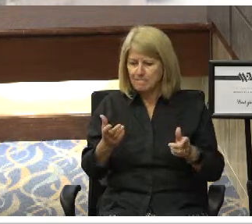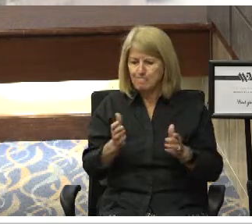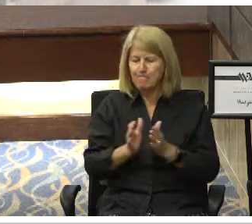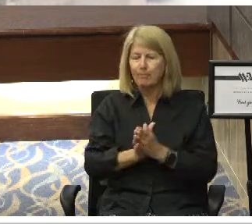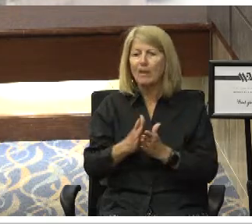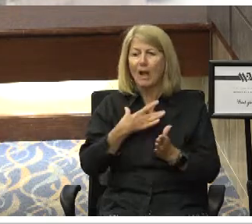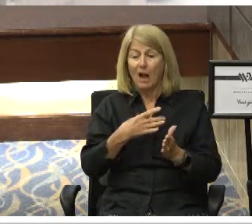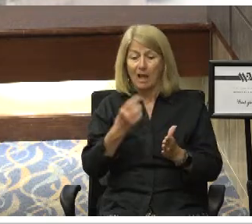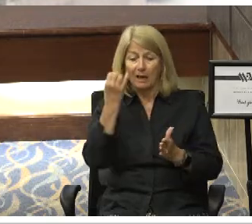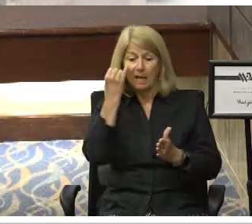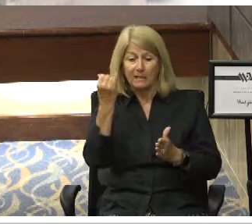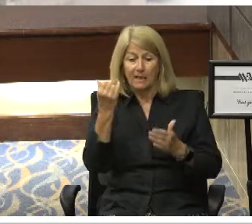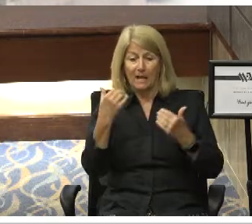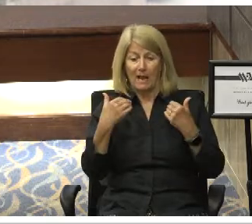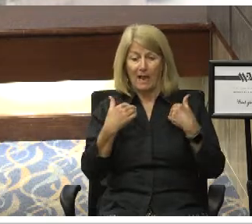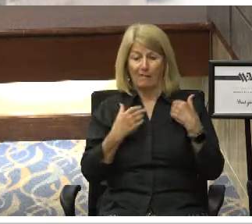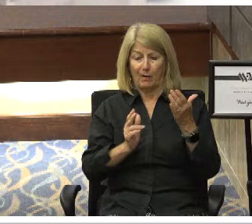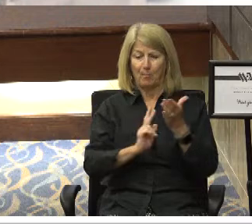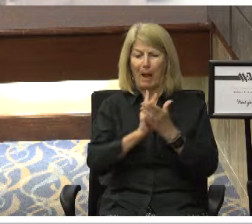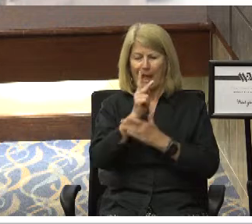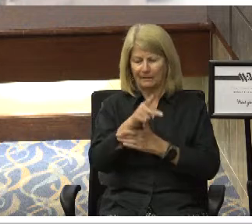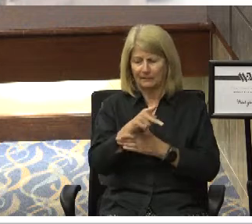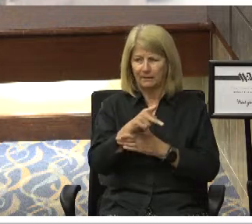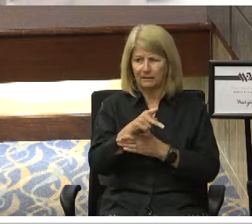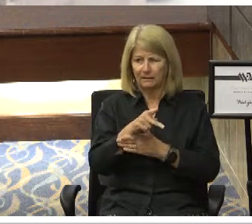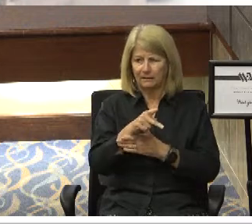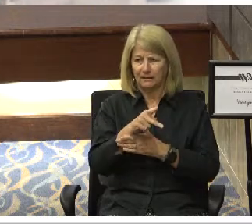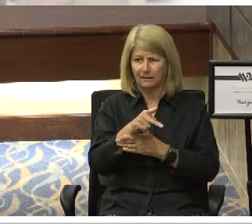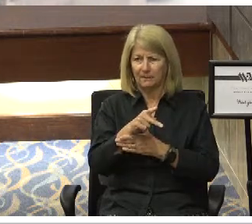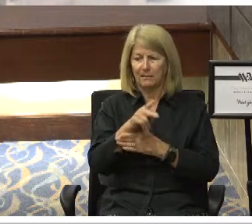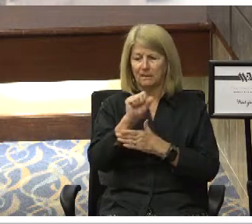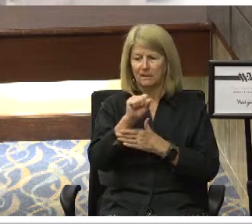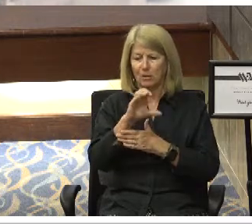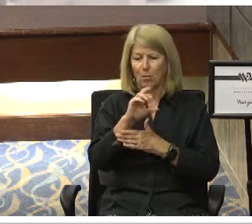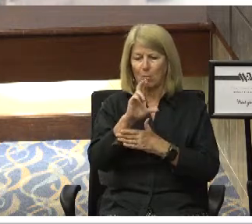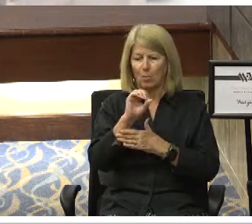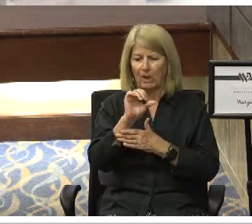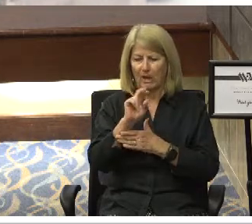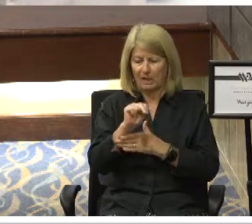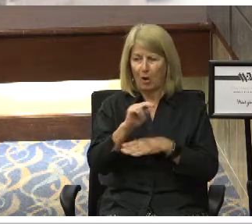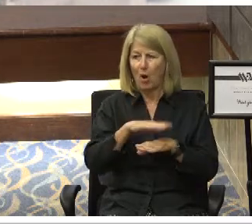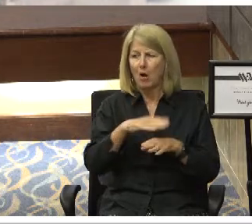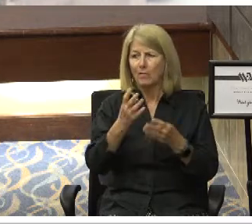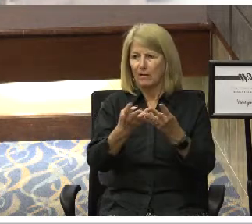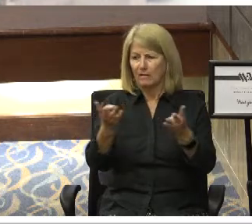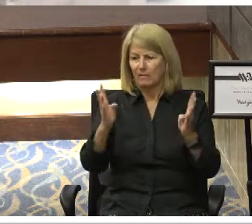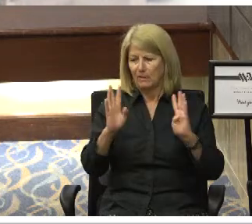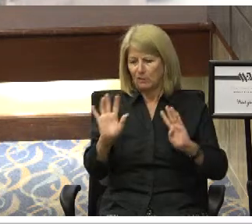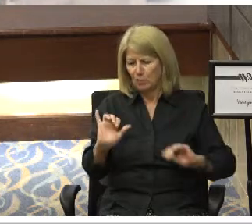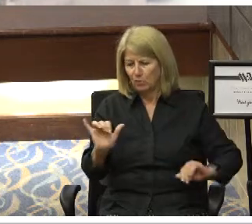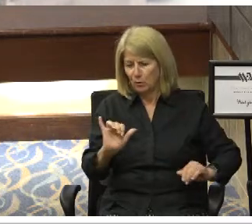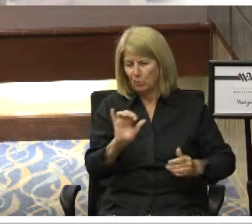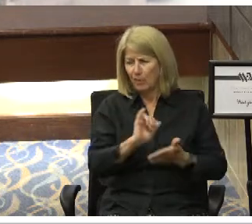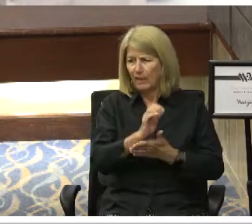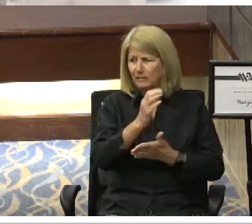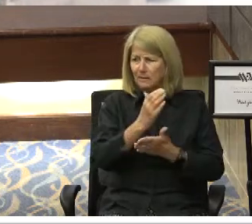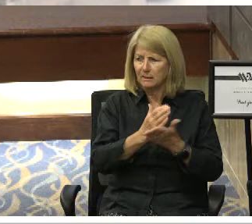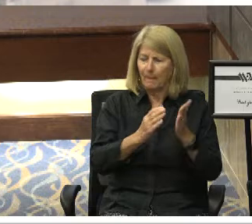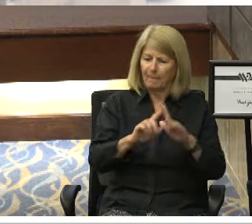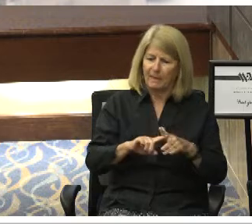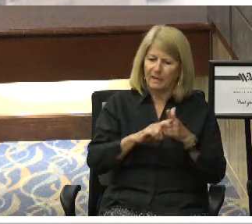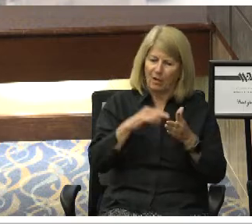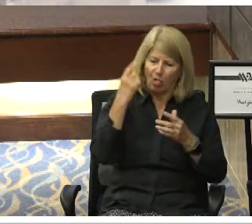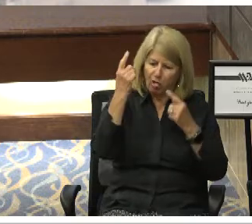I like the idea of having a vegetation screen along the fence as well. Those are just some initial thoughts I have, but we